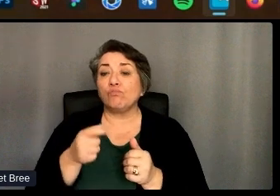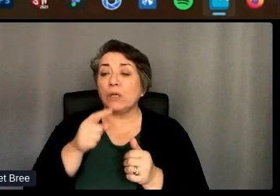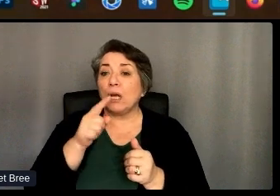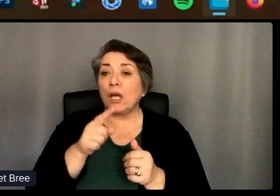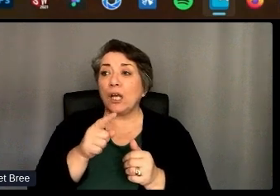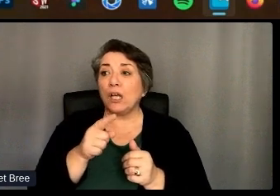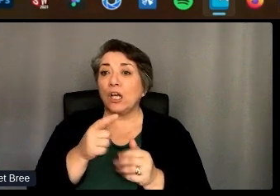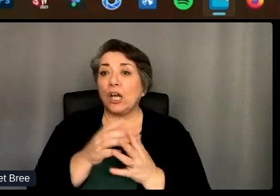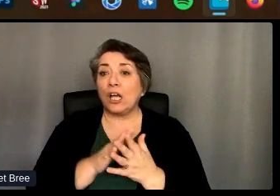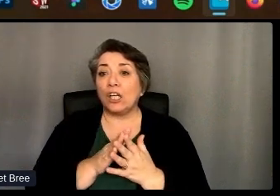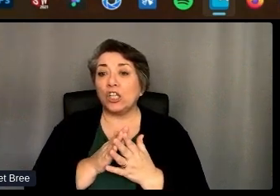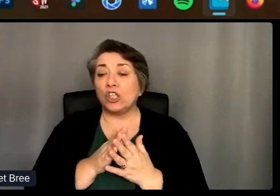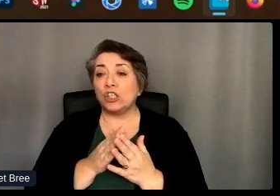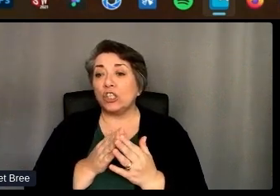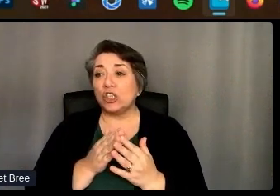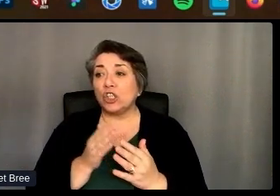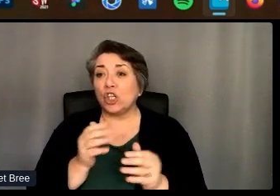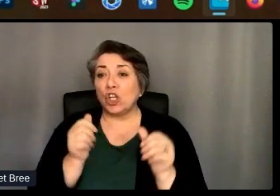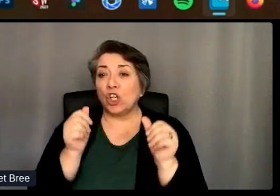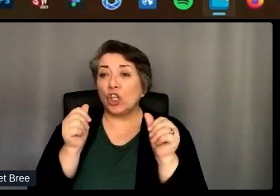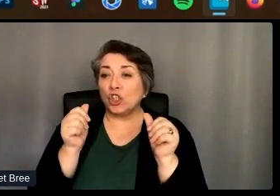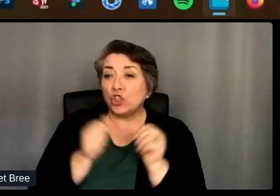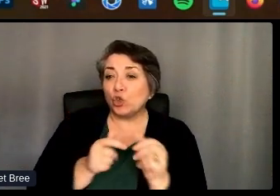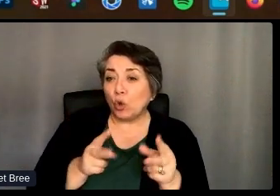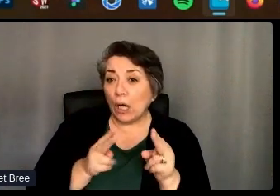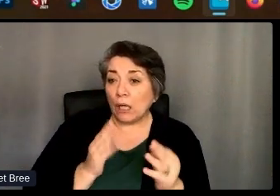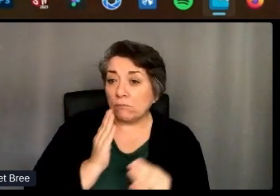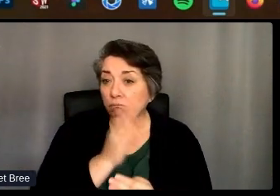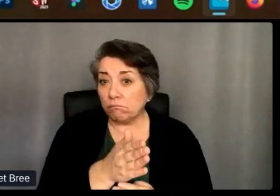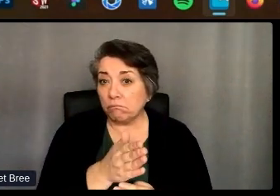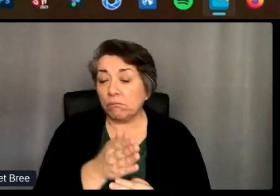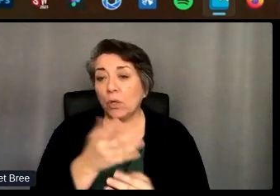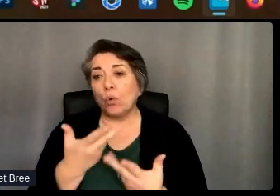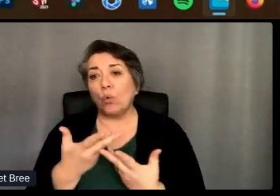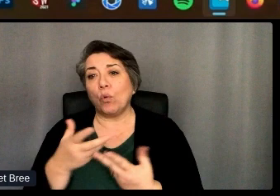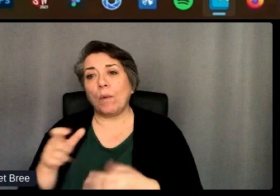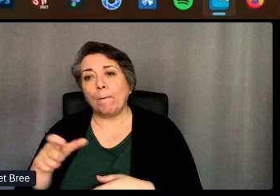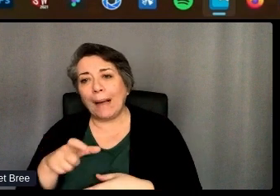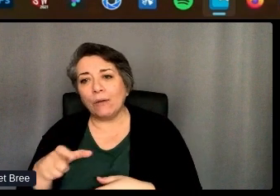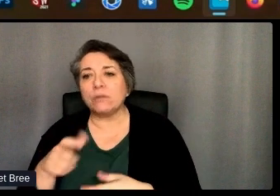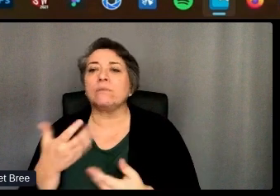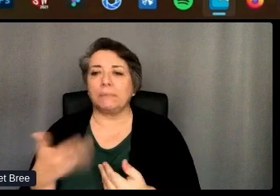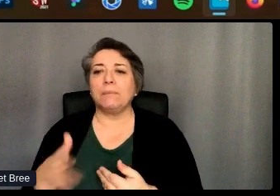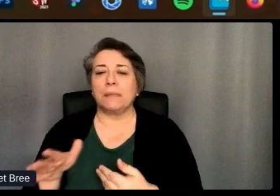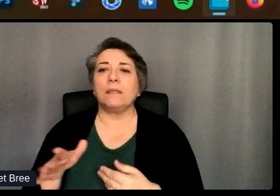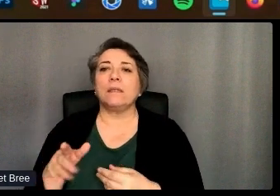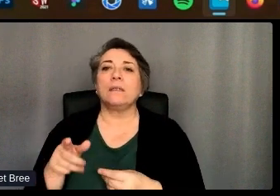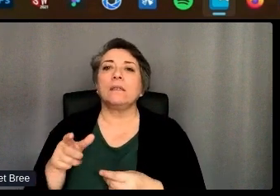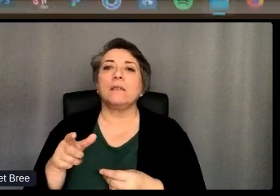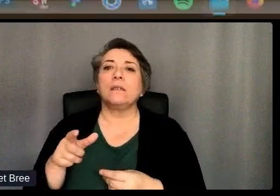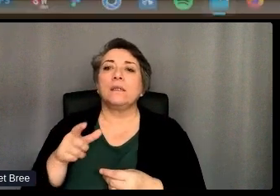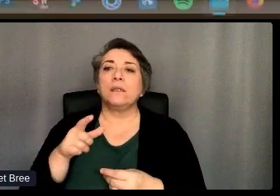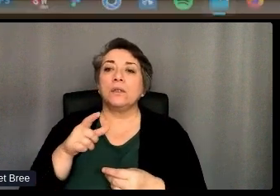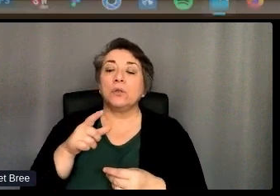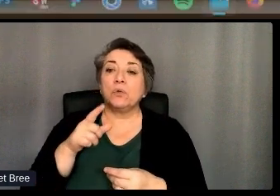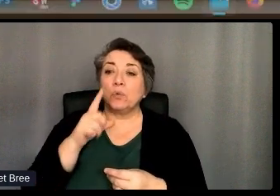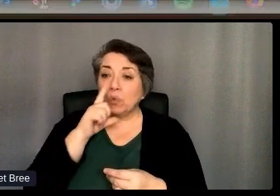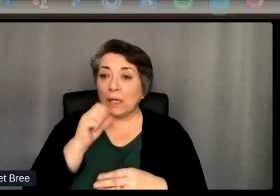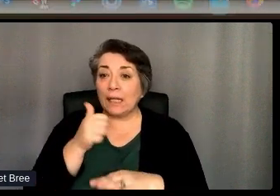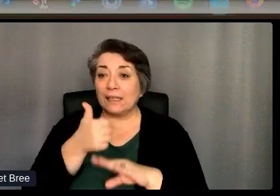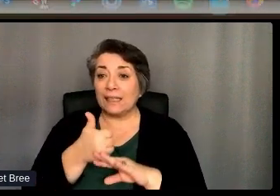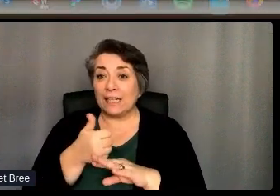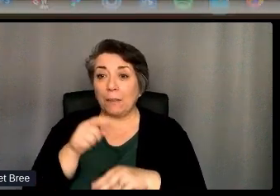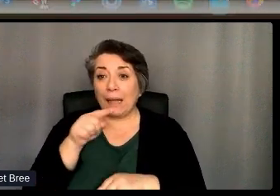We can assign it to a mouse action. We've already actually done that. We can set a key combination. Think